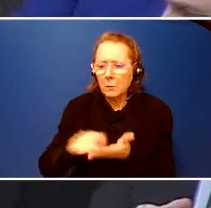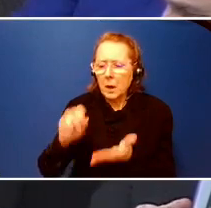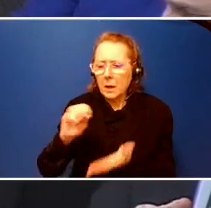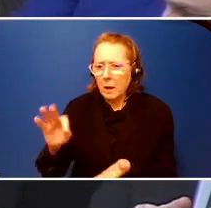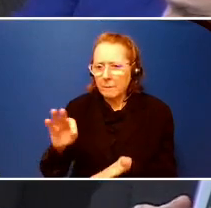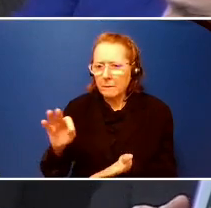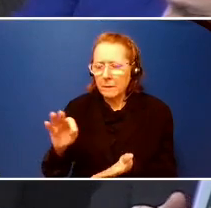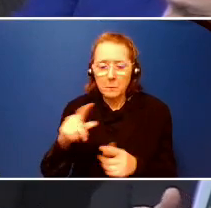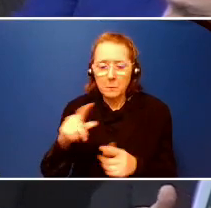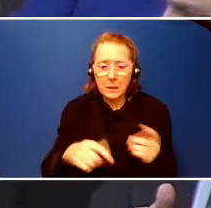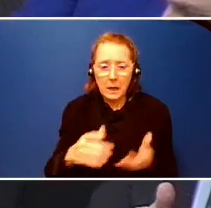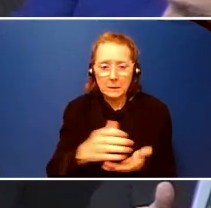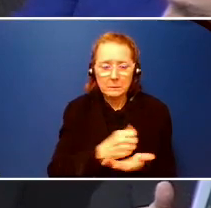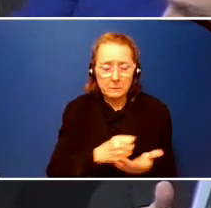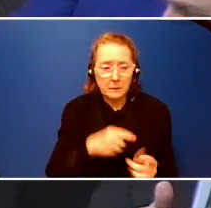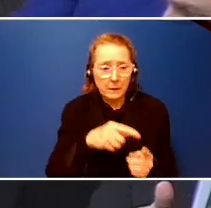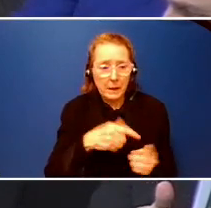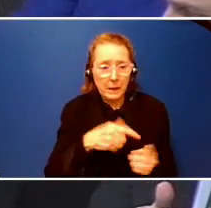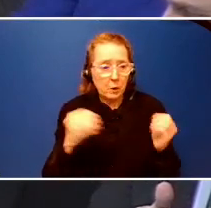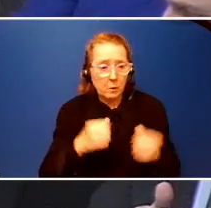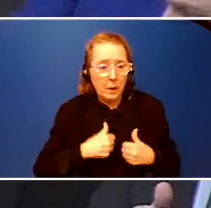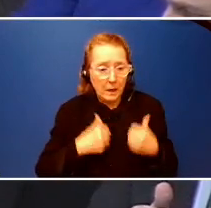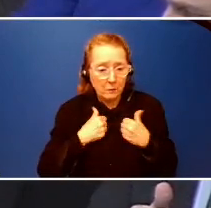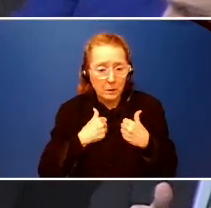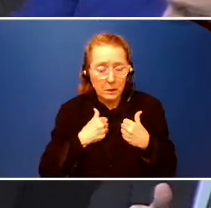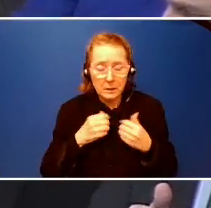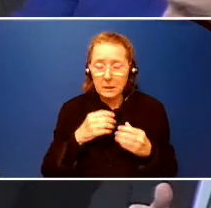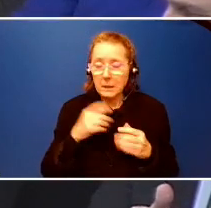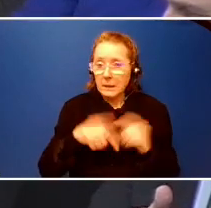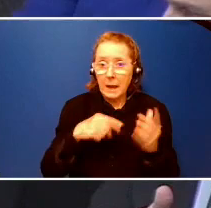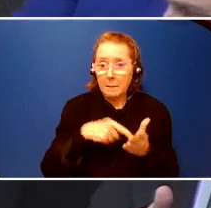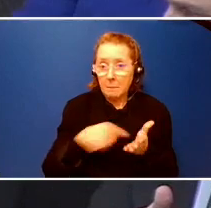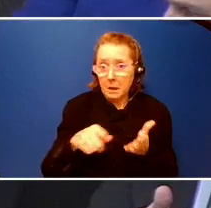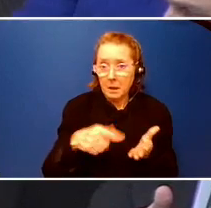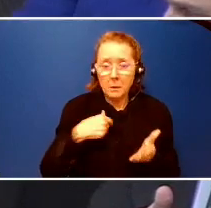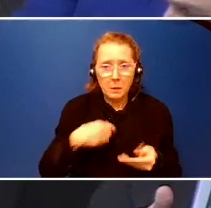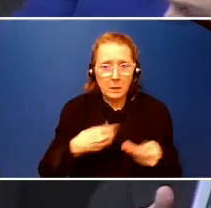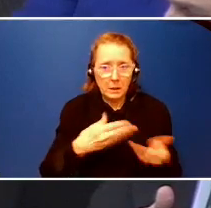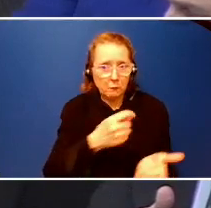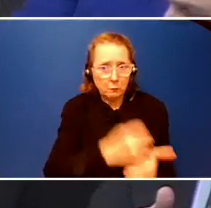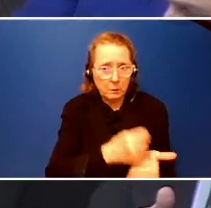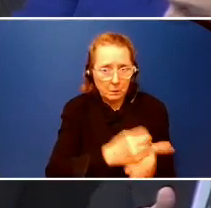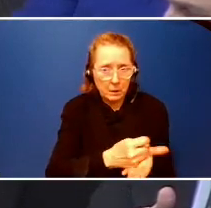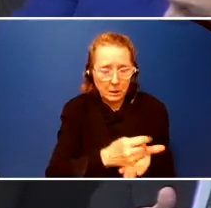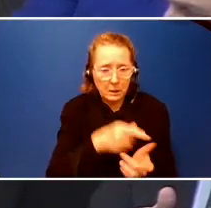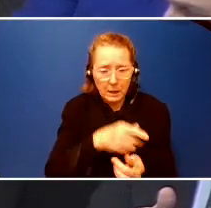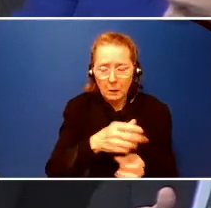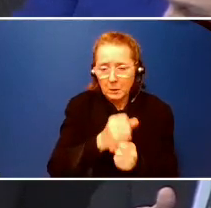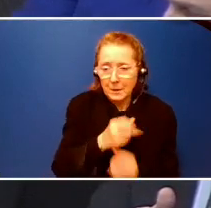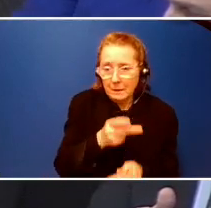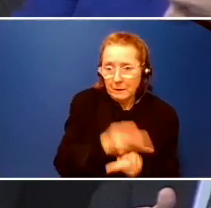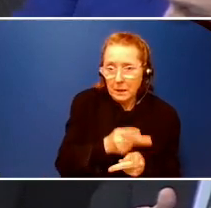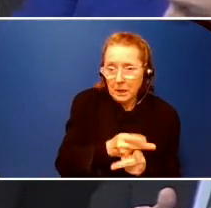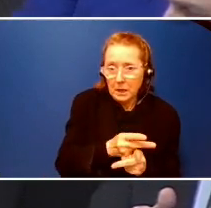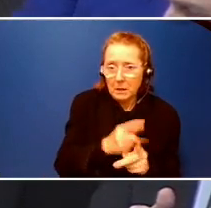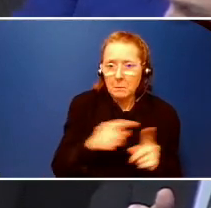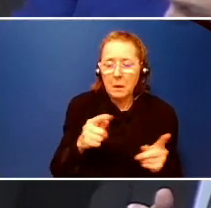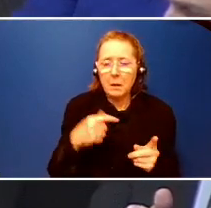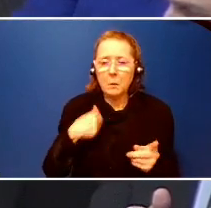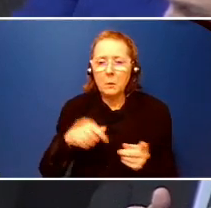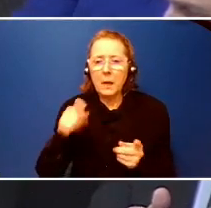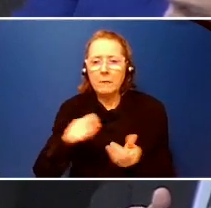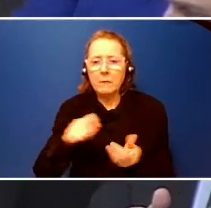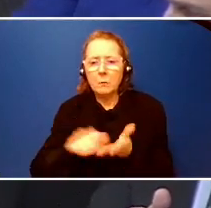no address, no means of paying, we still treat them. We still take them to the hospital. They still receive care, but they're a bad debt write-off. They're